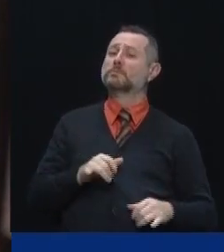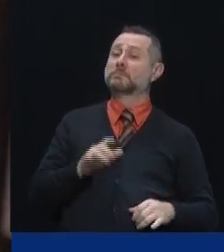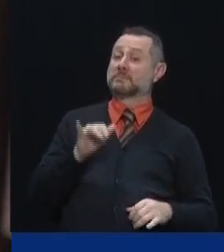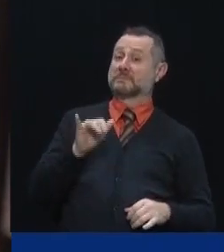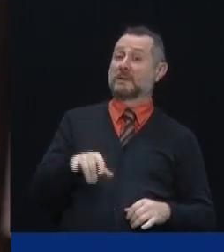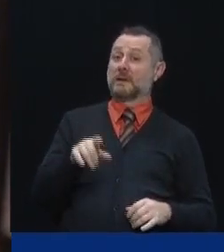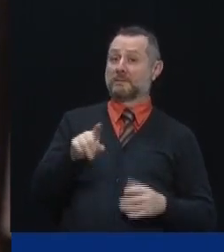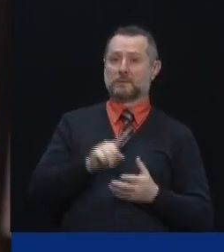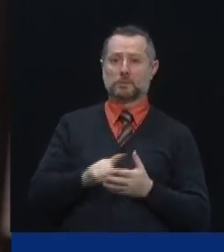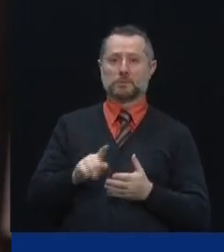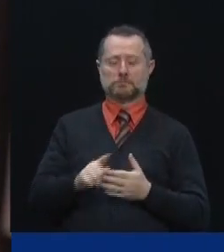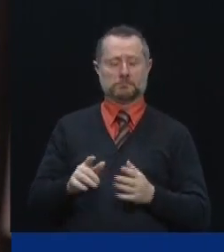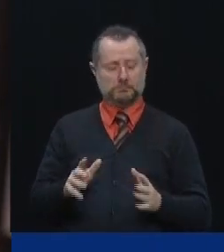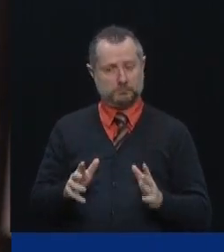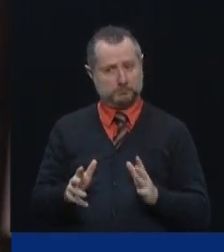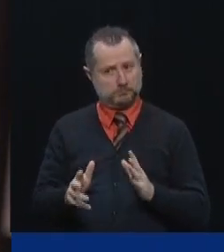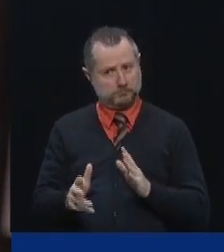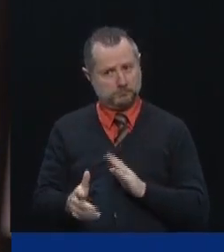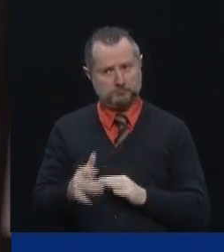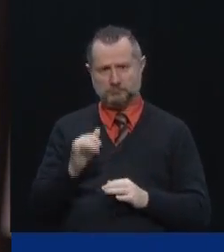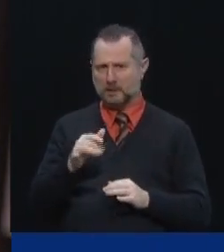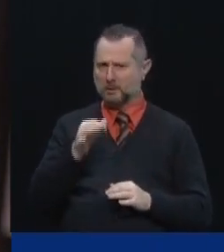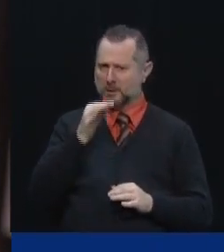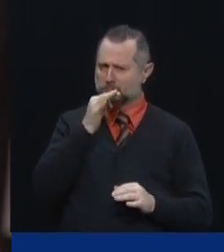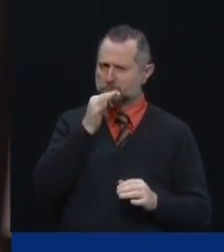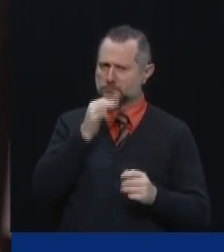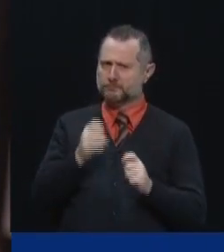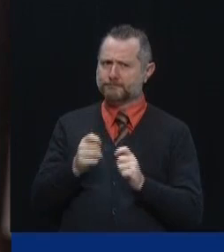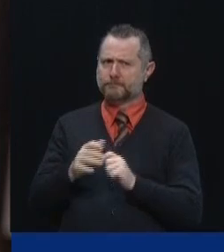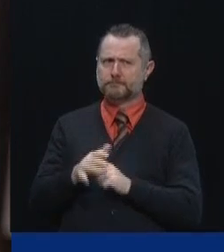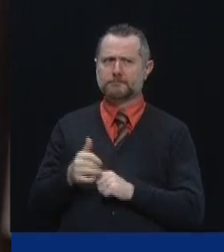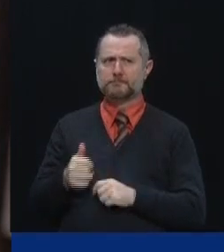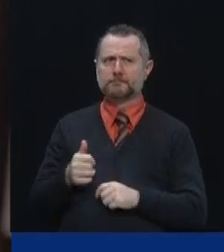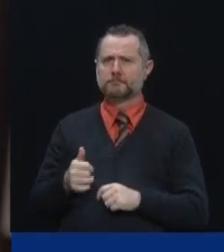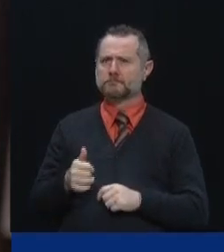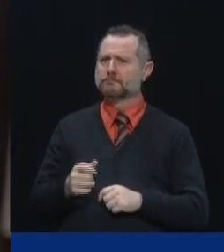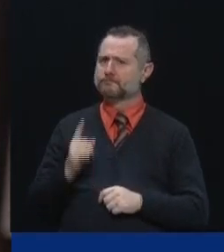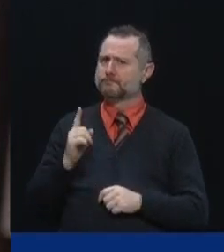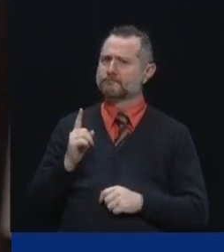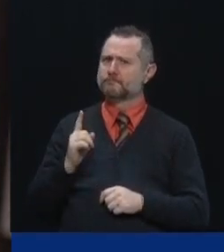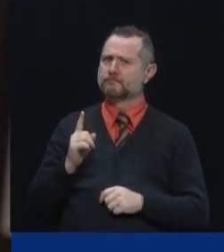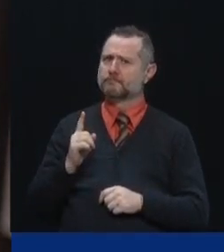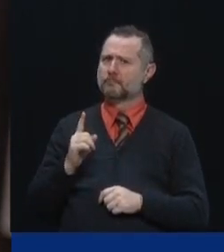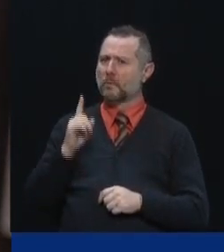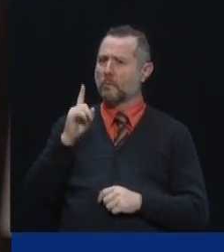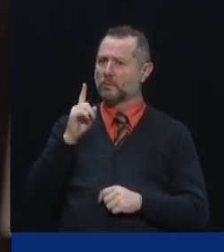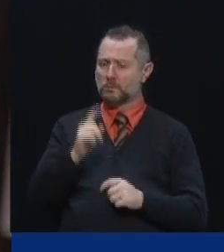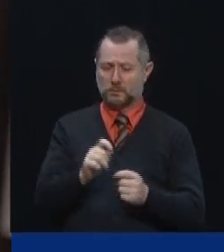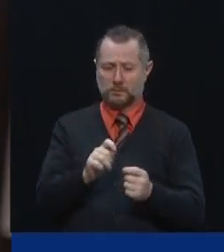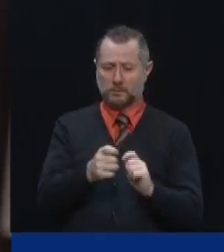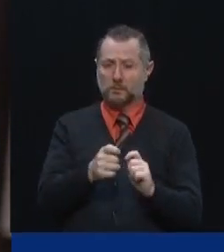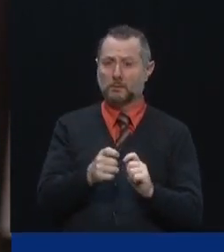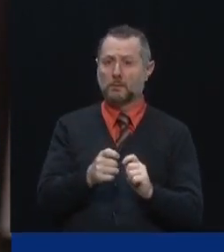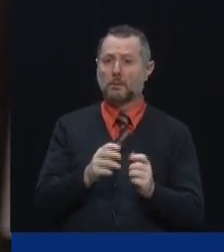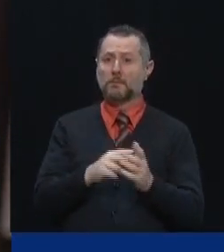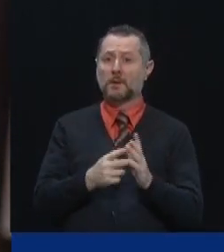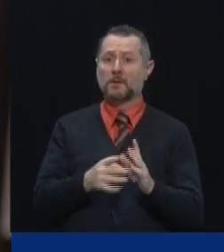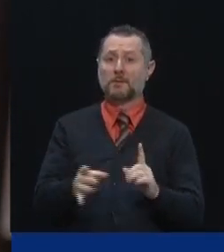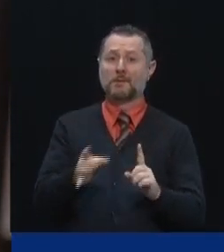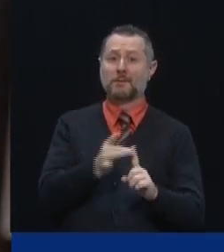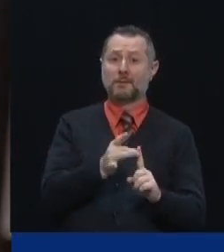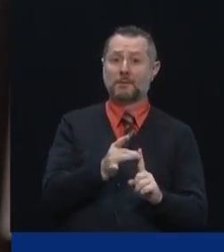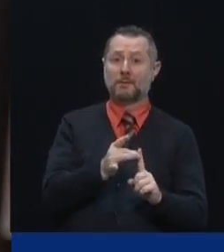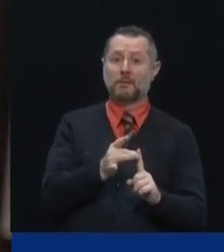week around the world. All you need is one mutation that is vaccine